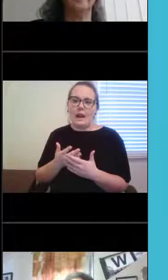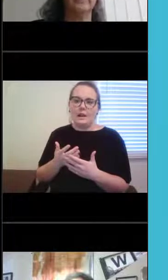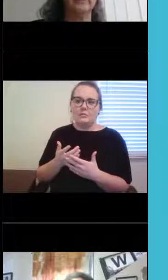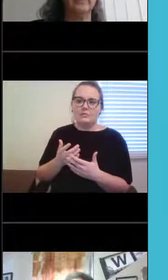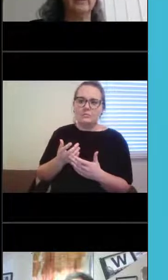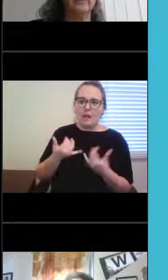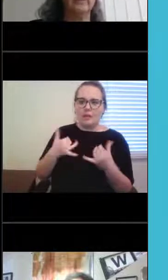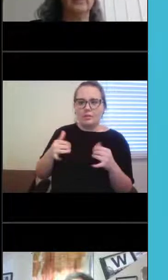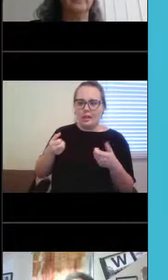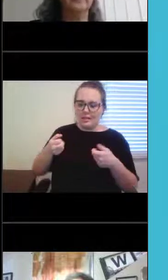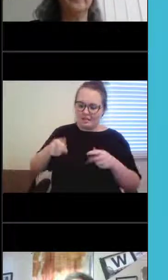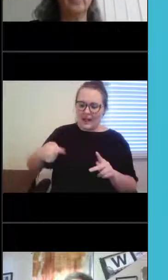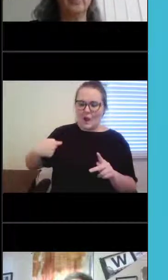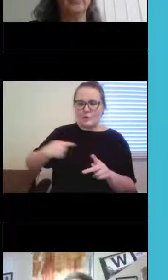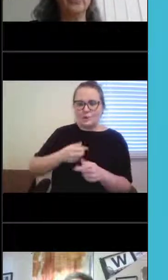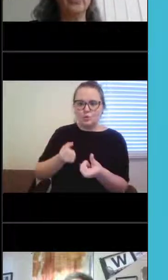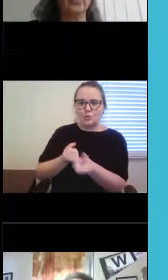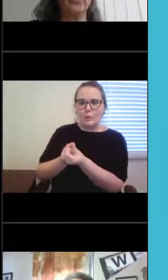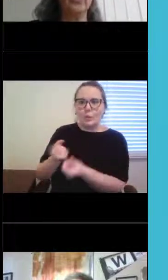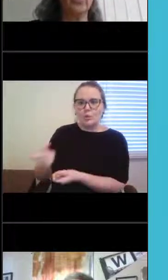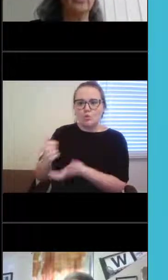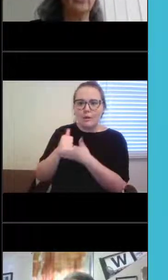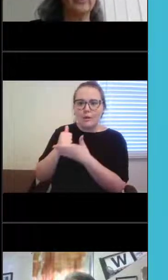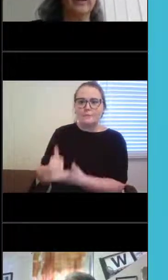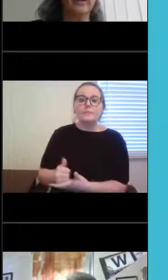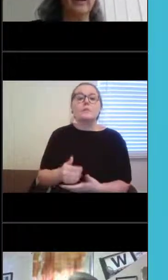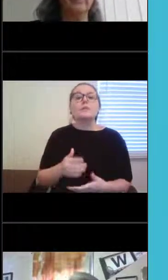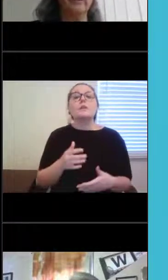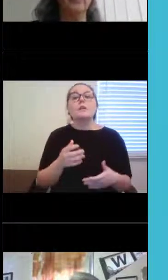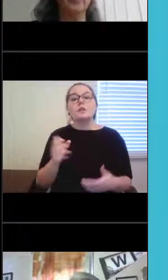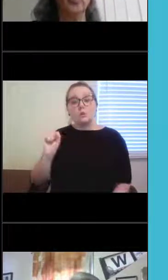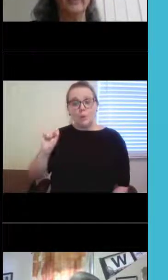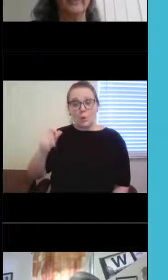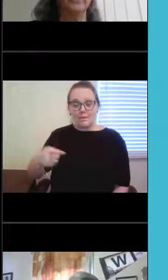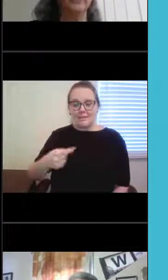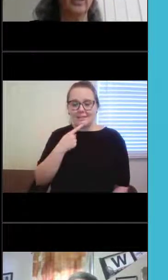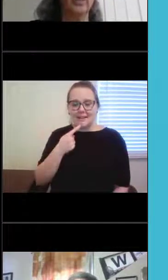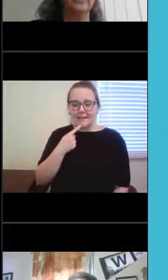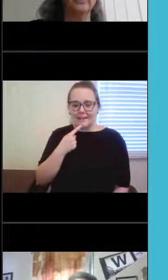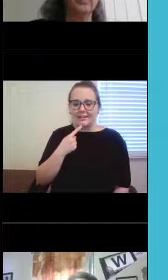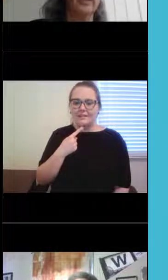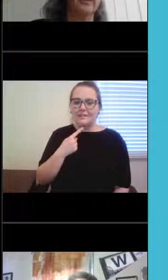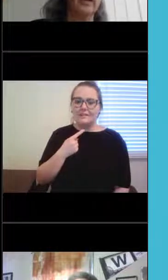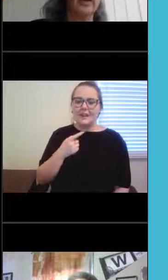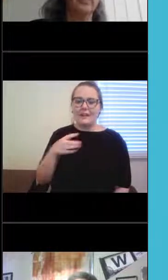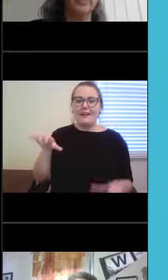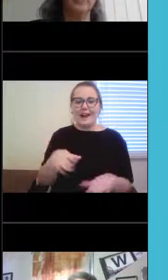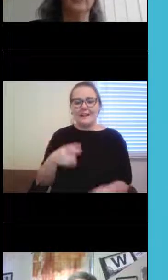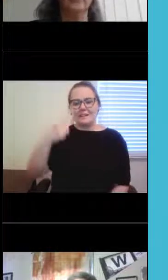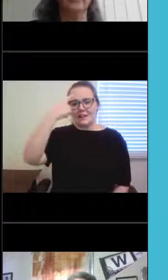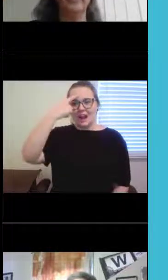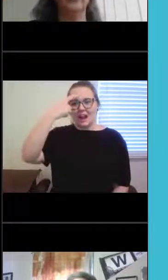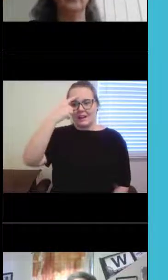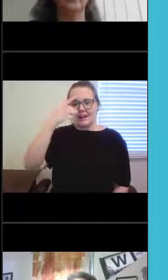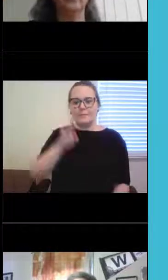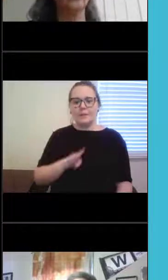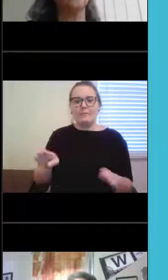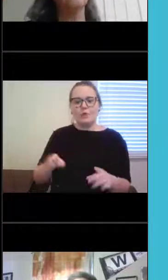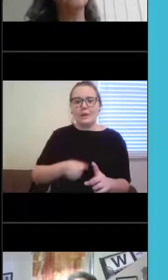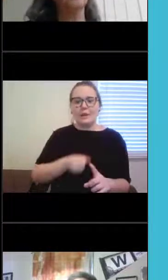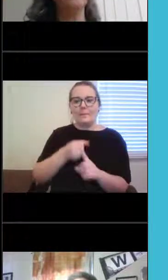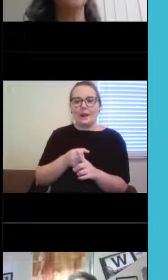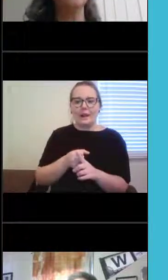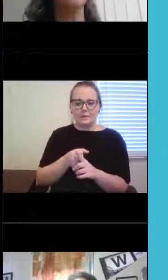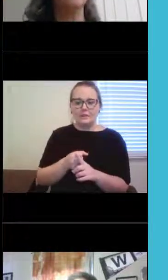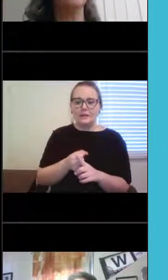support them. Some of the supporters also said they reported active cognitive and behavioral impacts to disclosure.